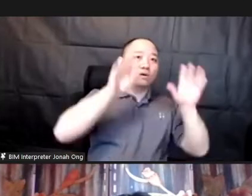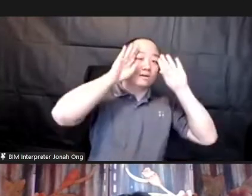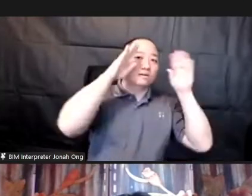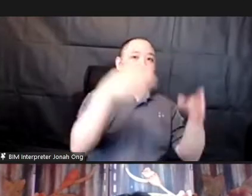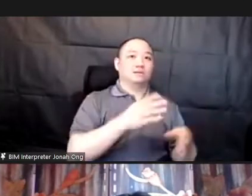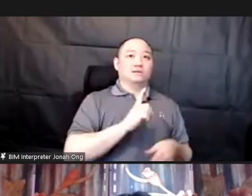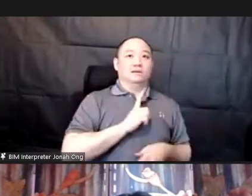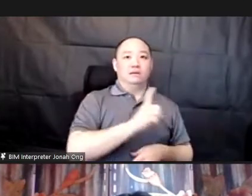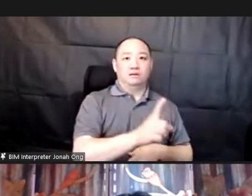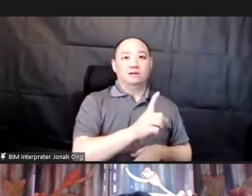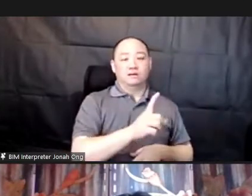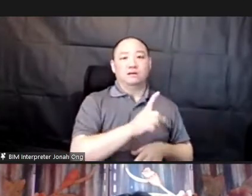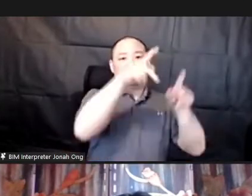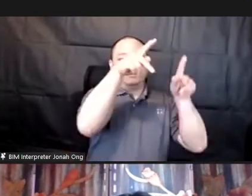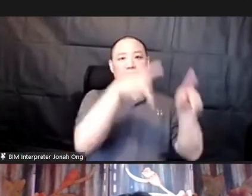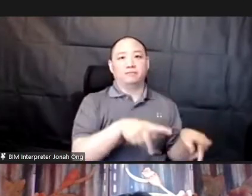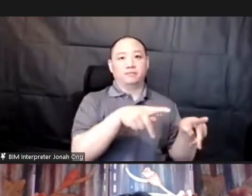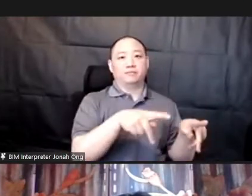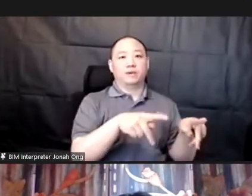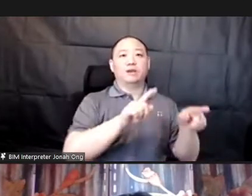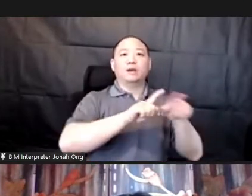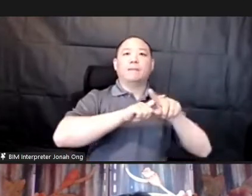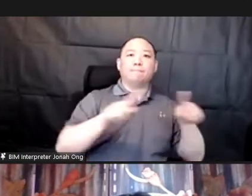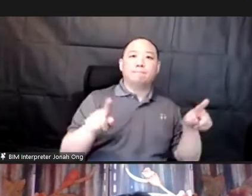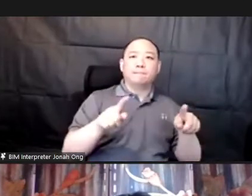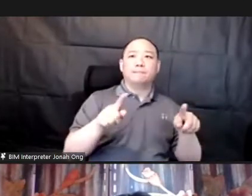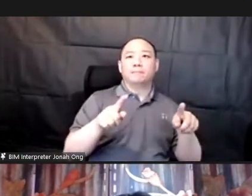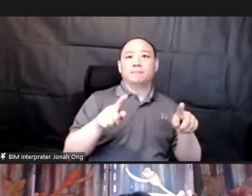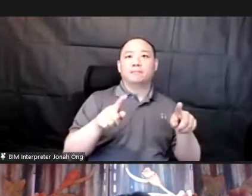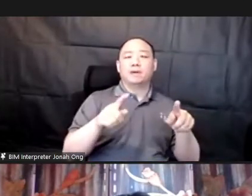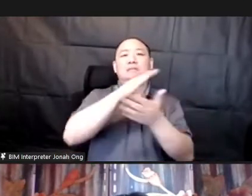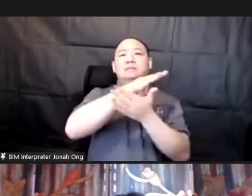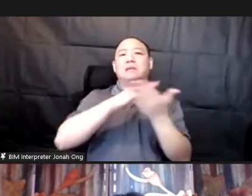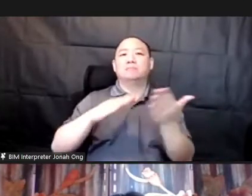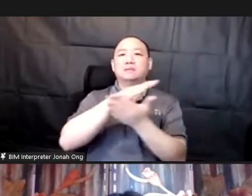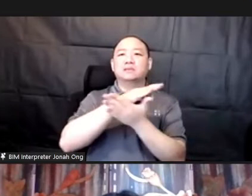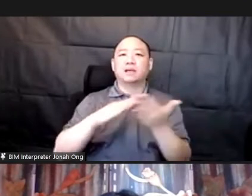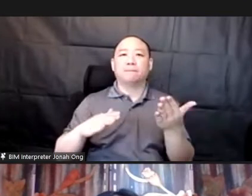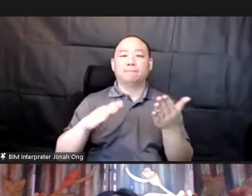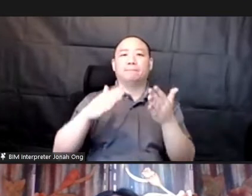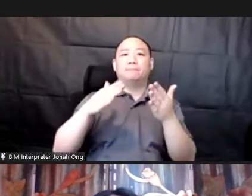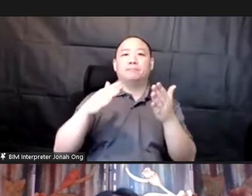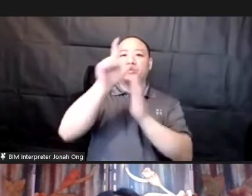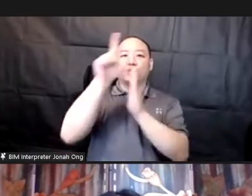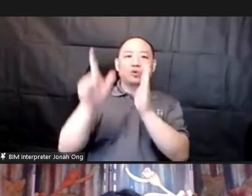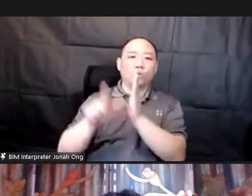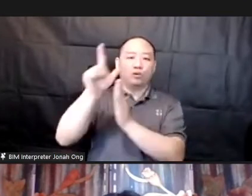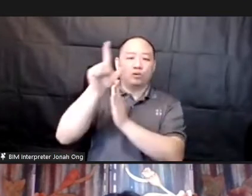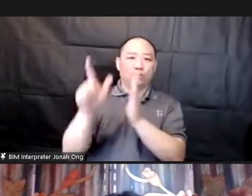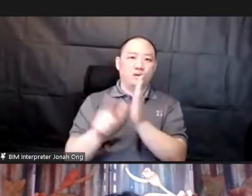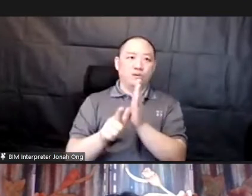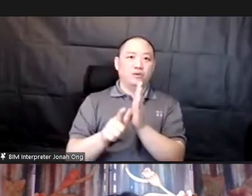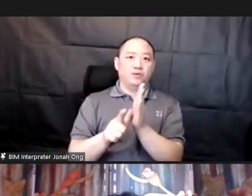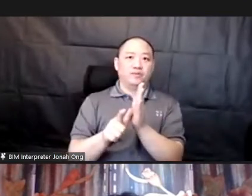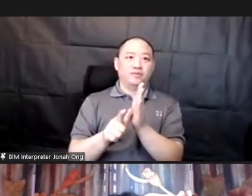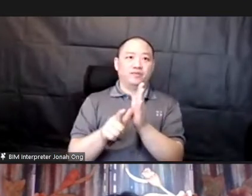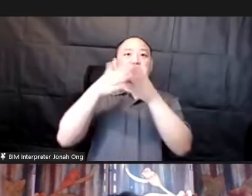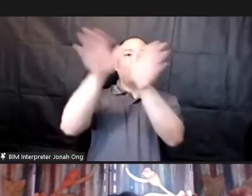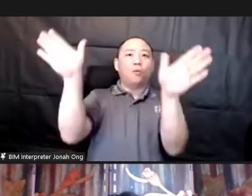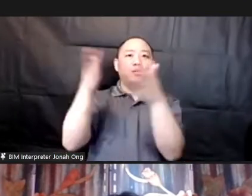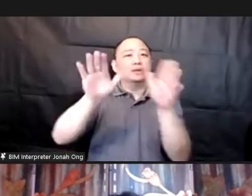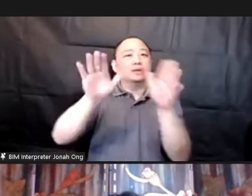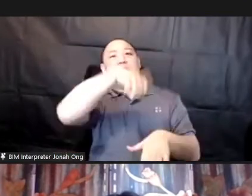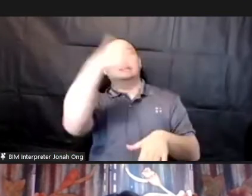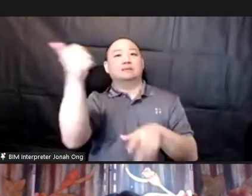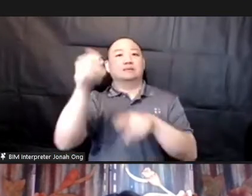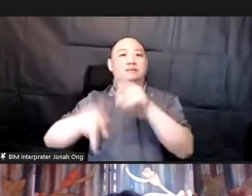policy push could be exclusionary. But that is not to say that we need to shut down discussion of Hudud Law altogether, because these are communities